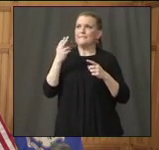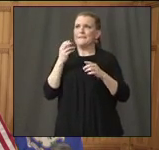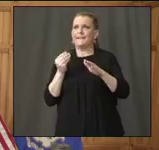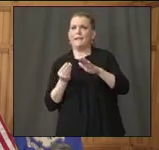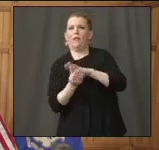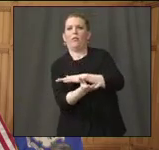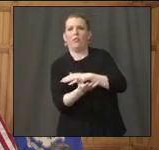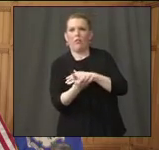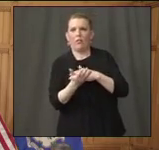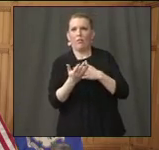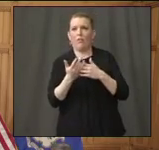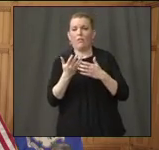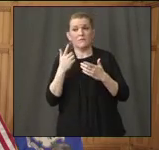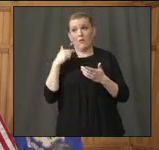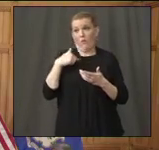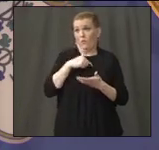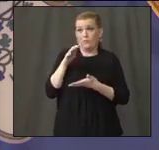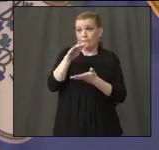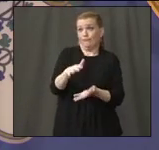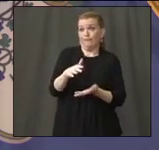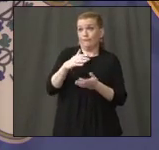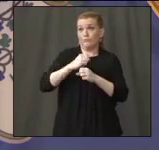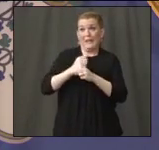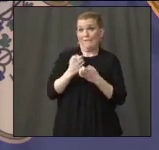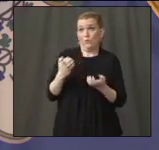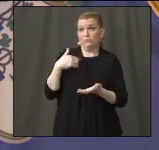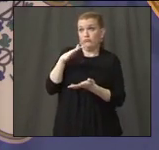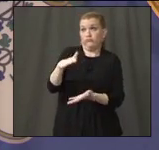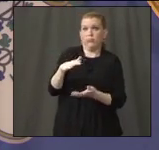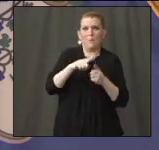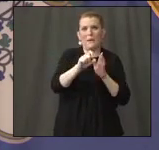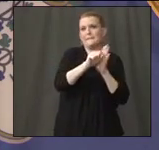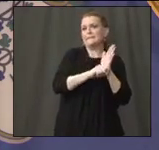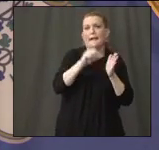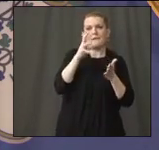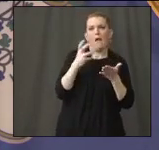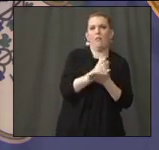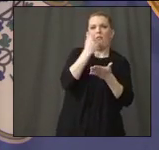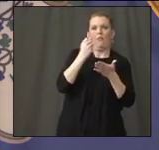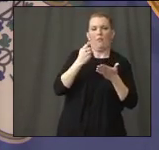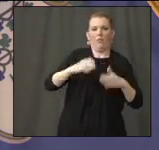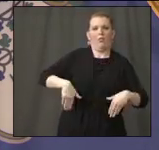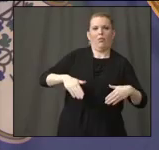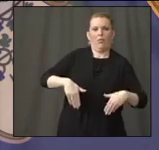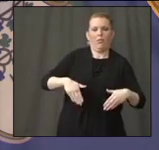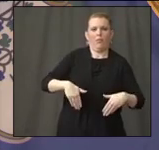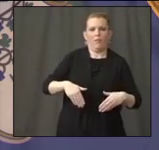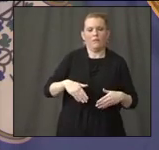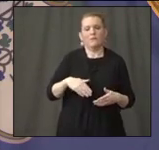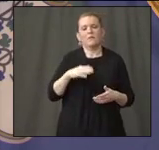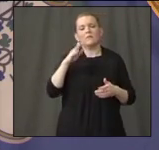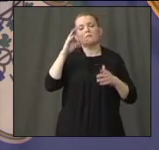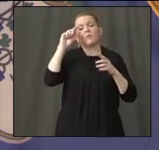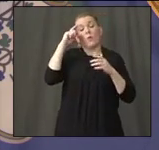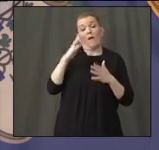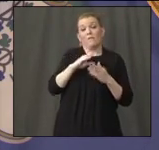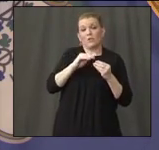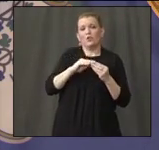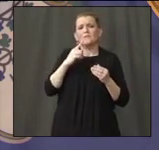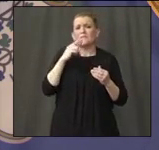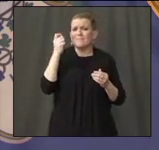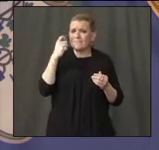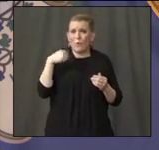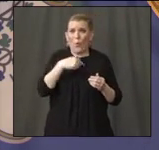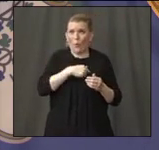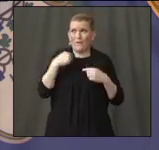There's no truth to that. Nobody's been more aggressive about going after the PPE than we have. Talk to the other states. We're vetting a lot